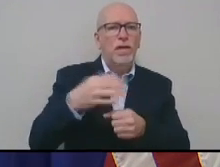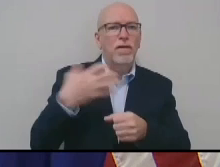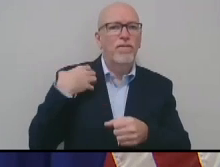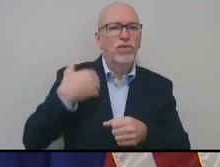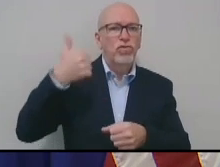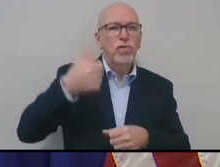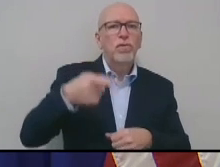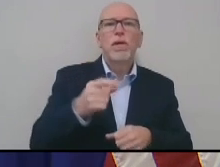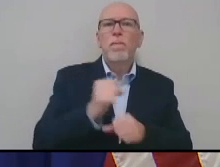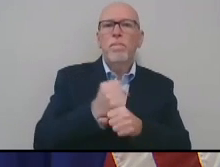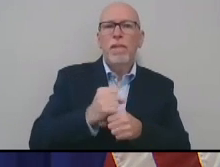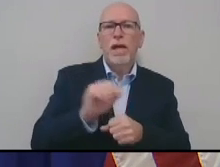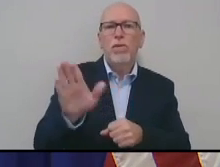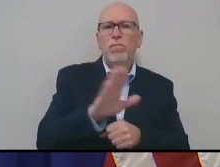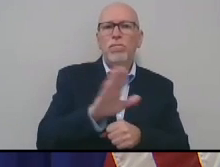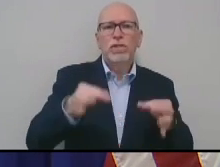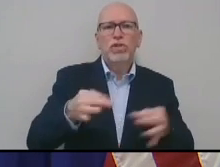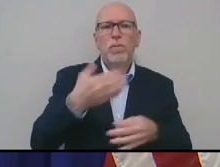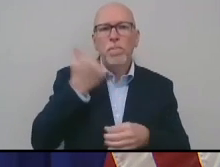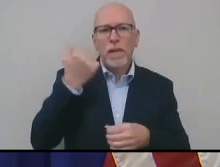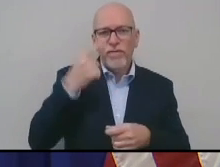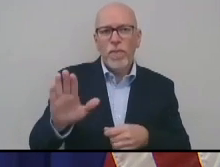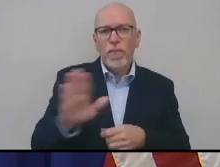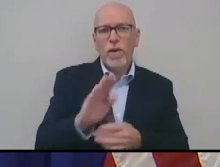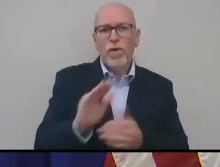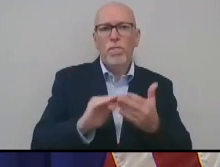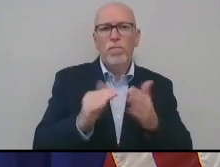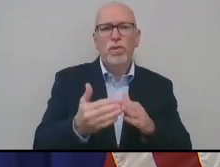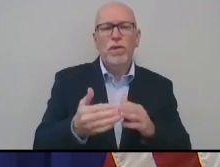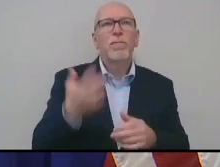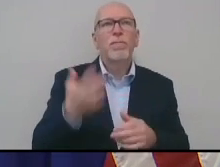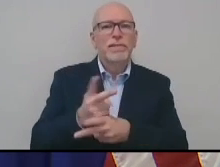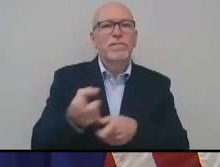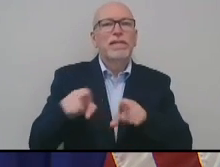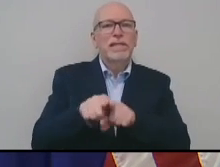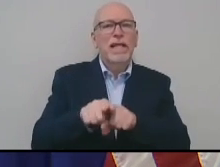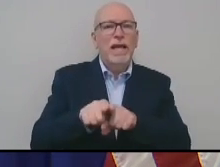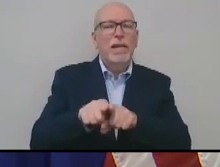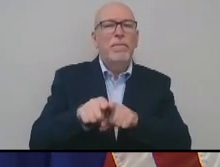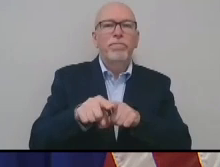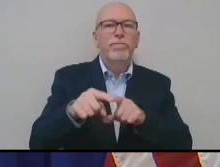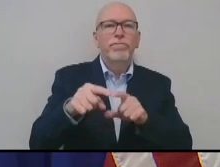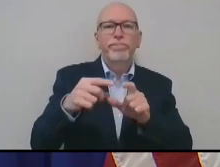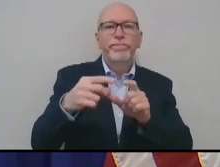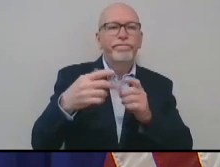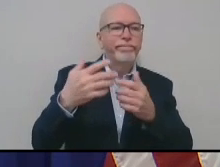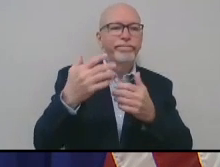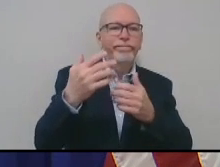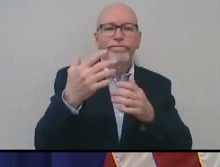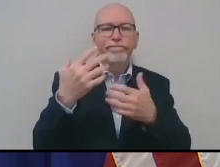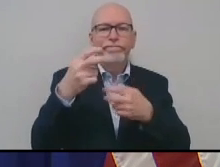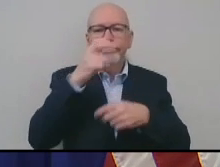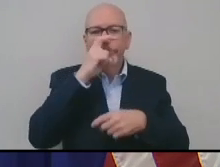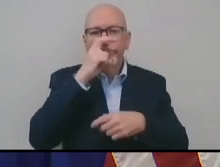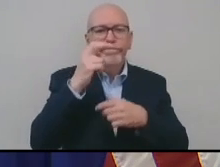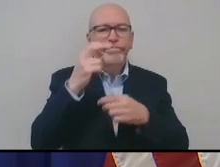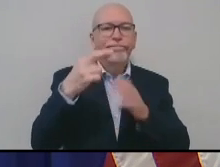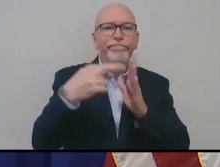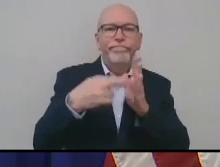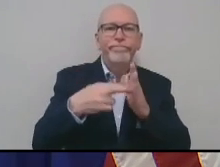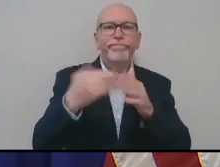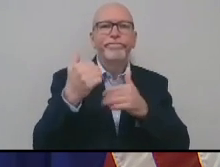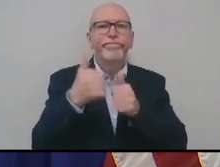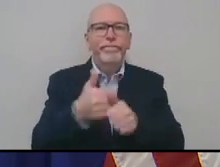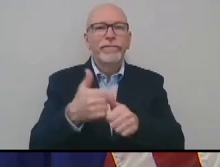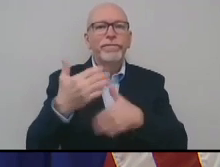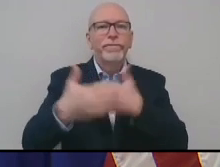make the decisions that were best for their community, because they could easily transition or implement it in their county. What